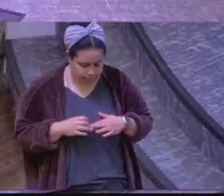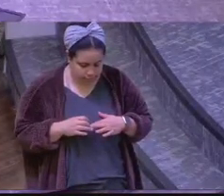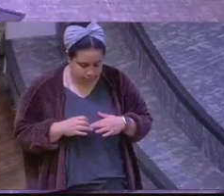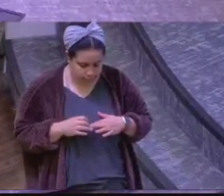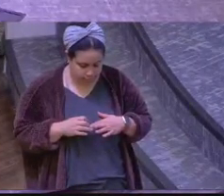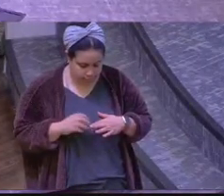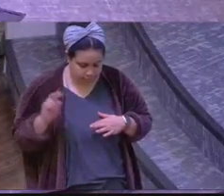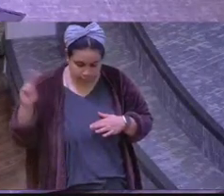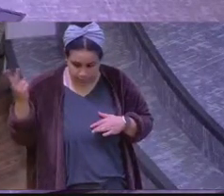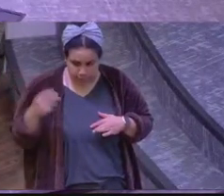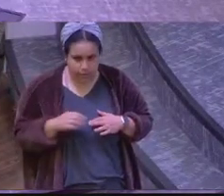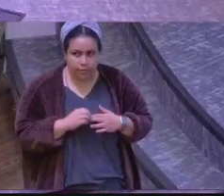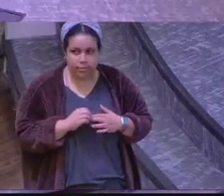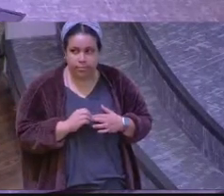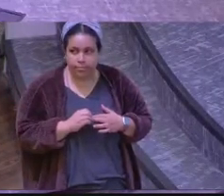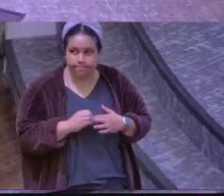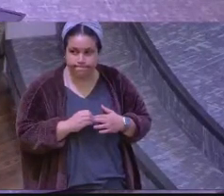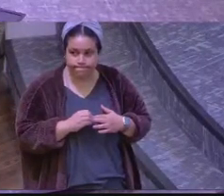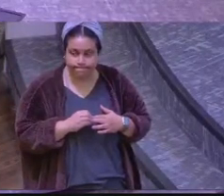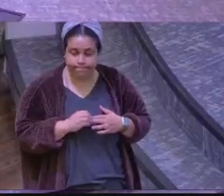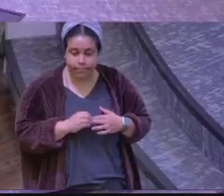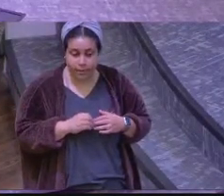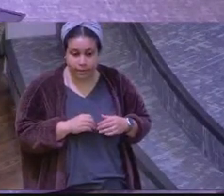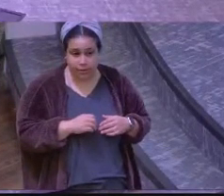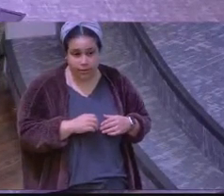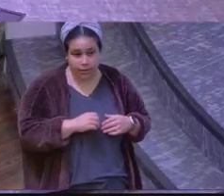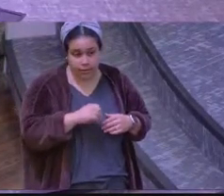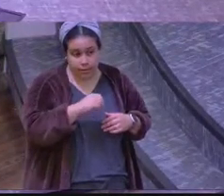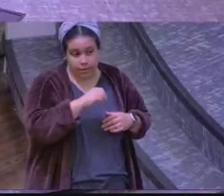Second. All right, that move is made by Ms. Davis,